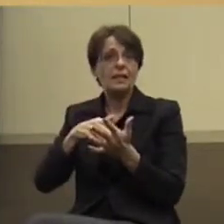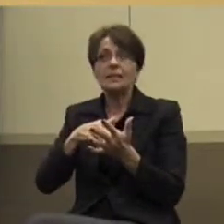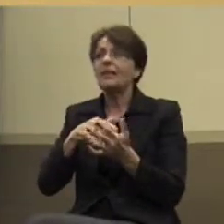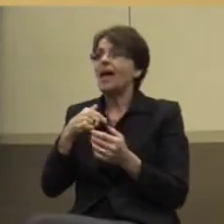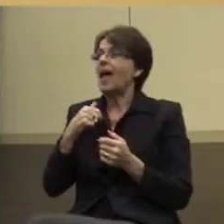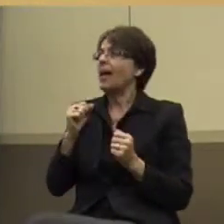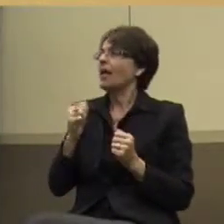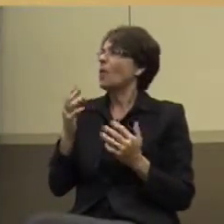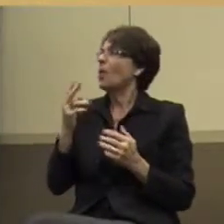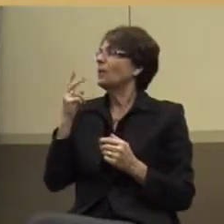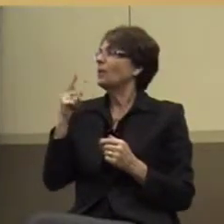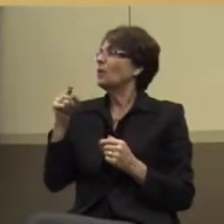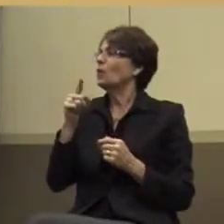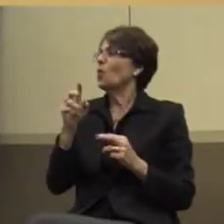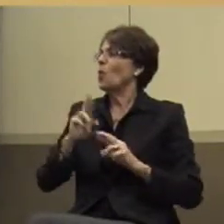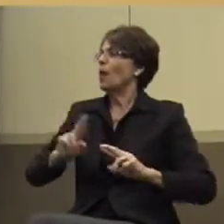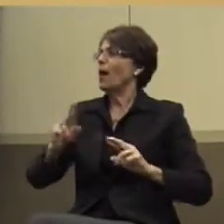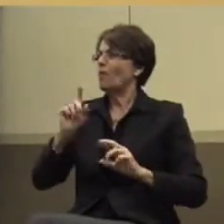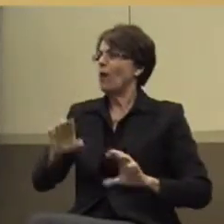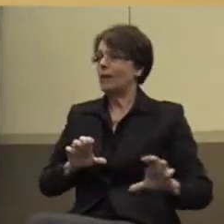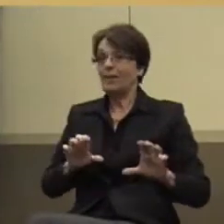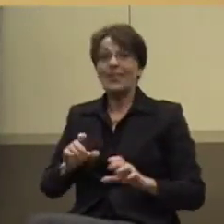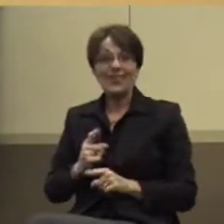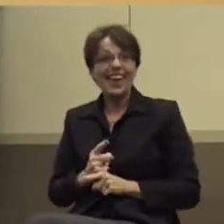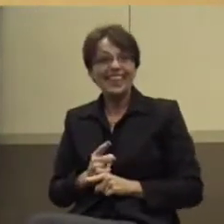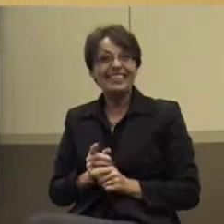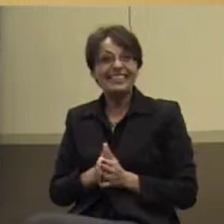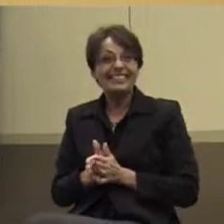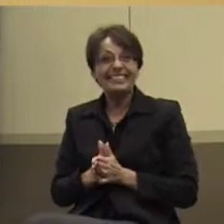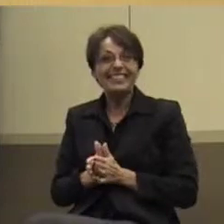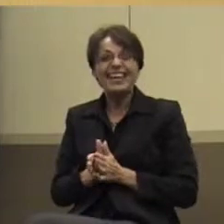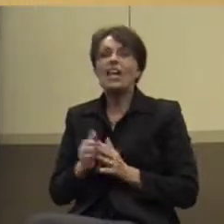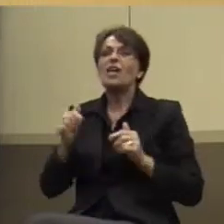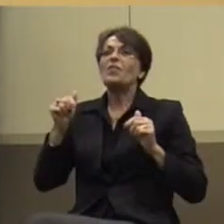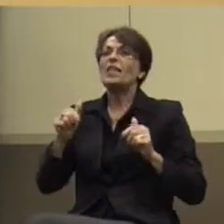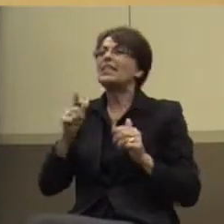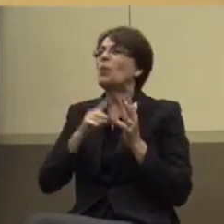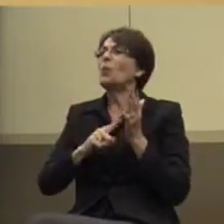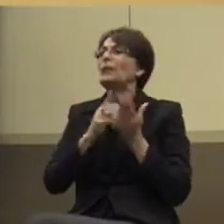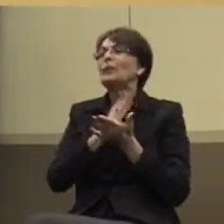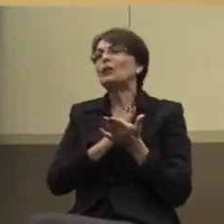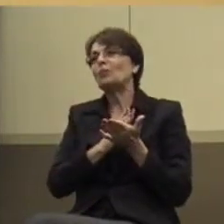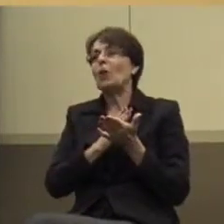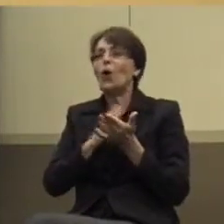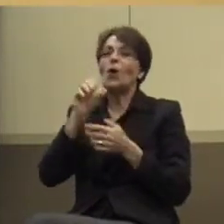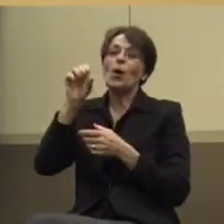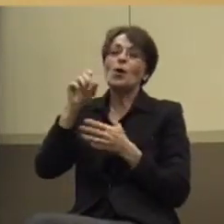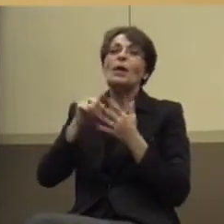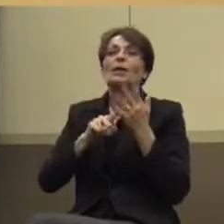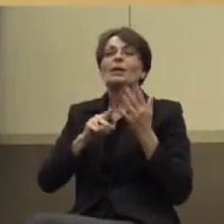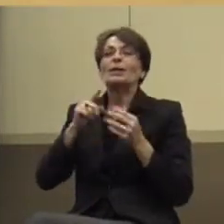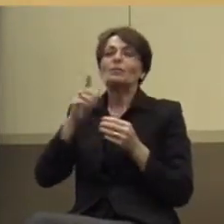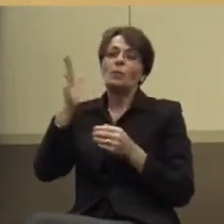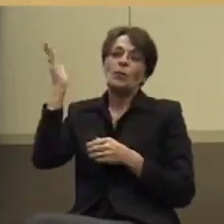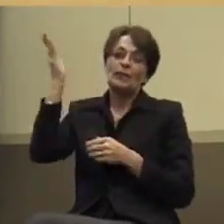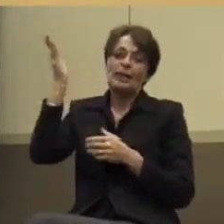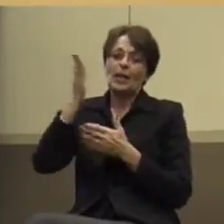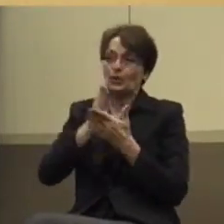you guys are ready to do some more activities, right? This is the research part of it and just the presentation part of it,